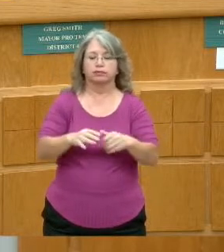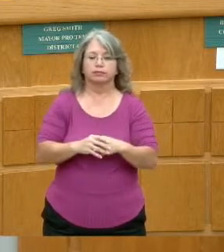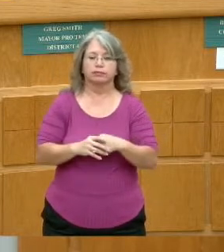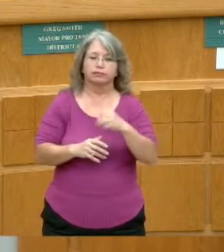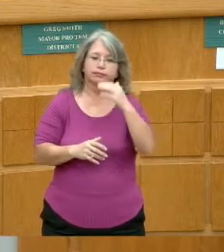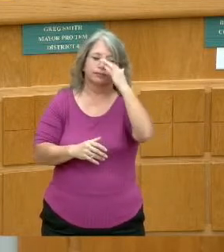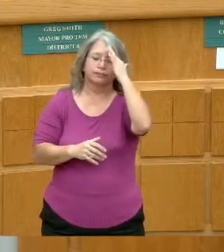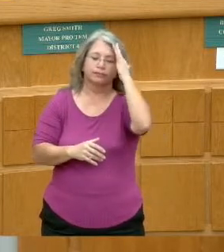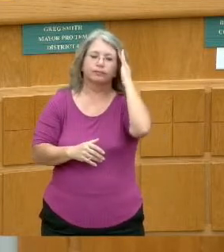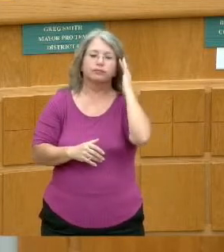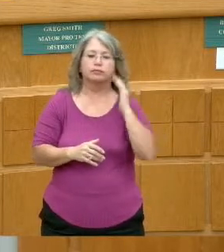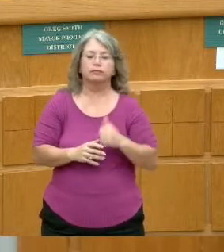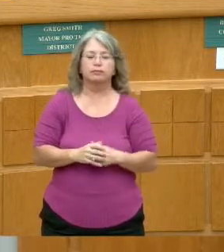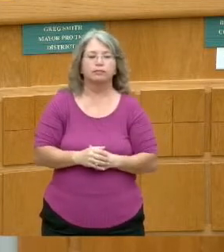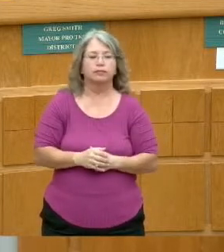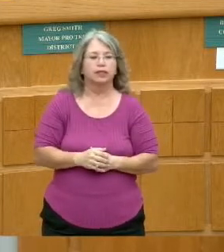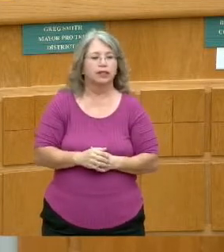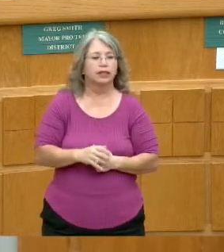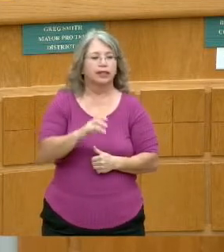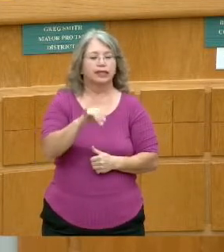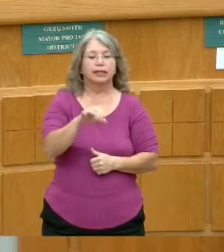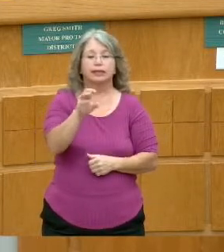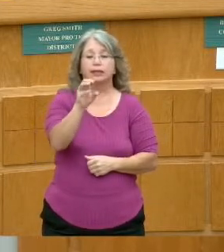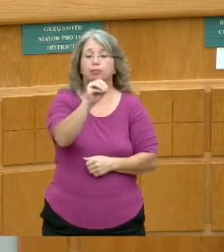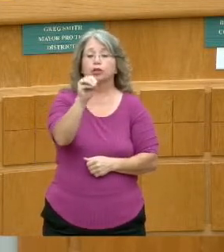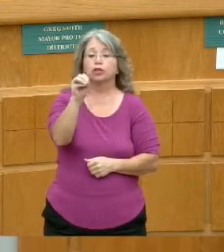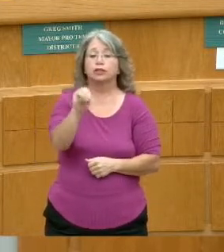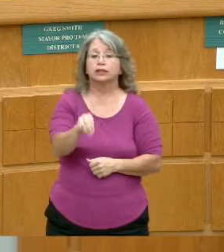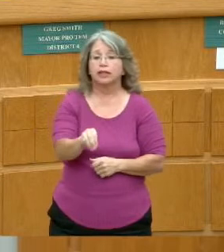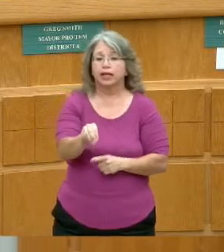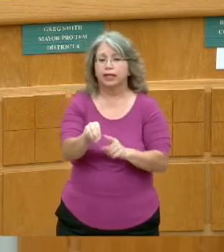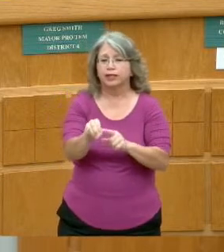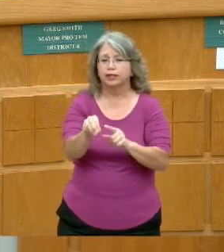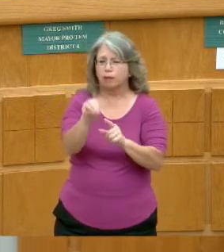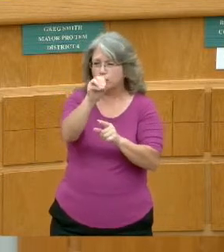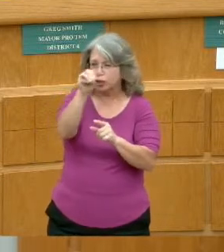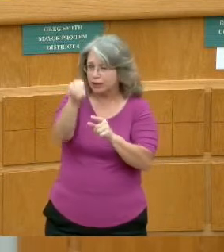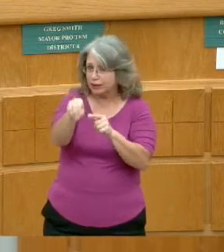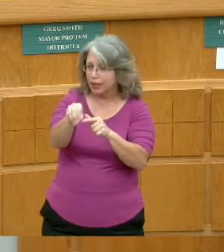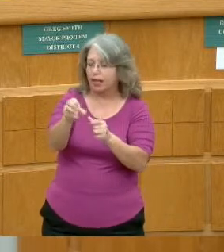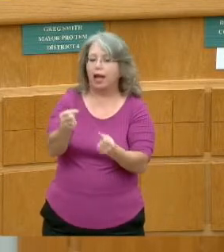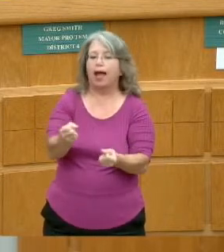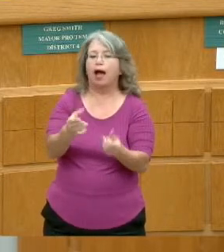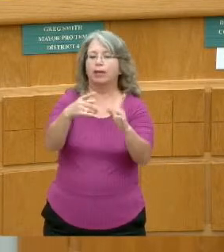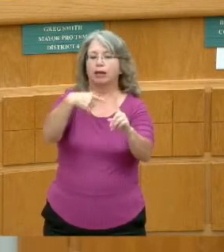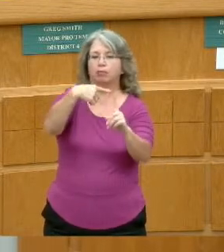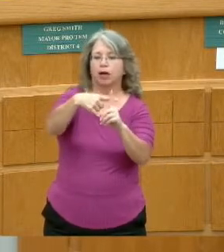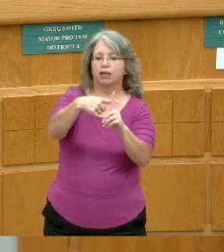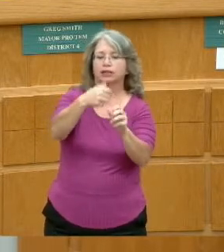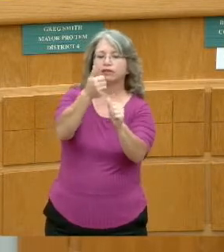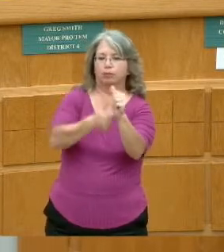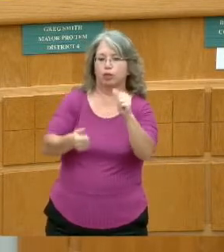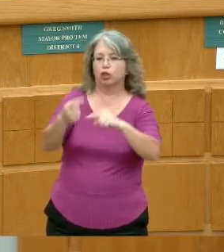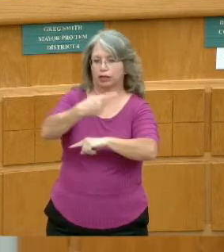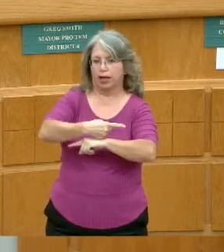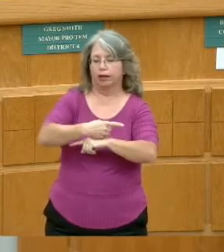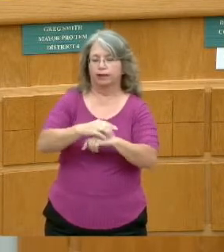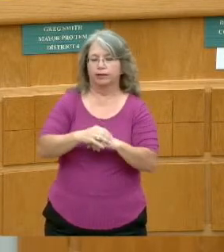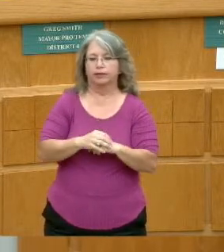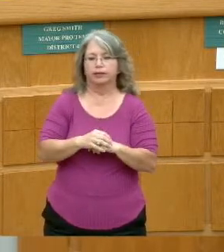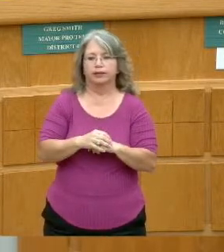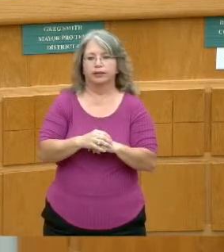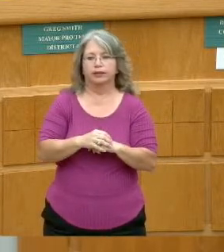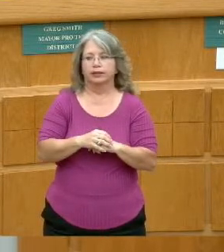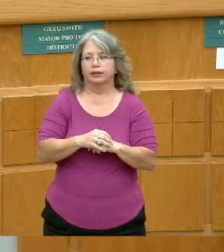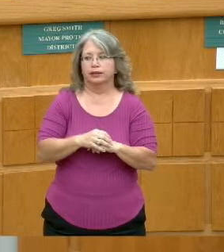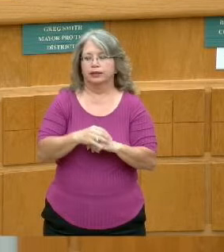percent positive tests per day. So we take these values and we divide out the number of